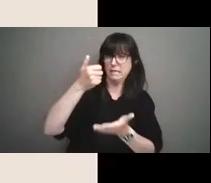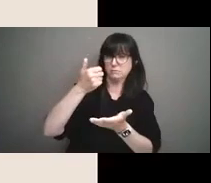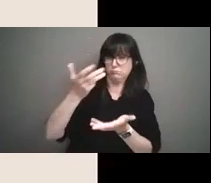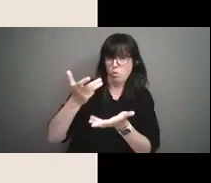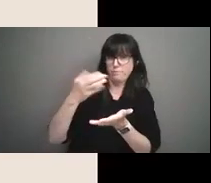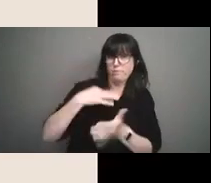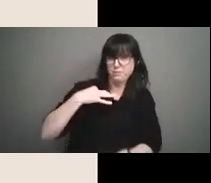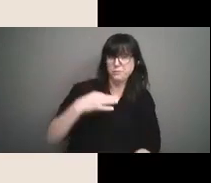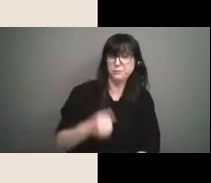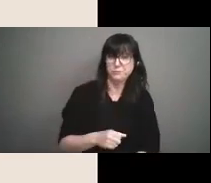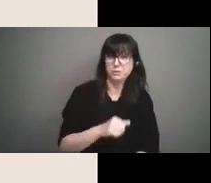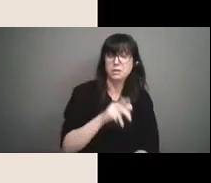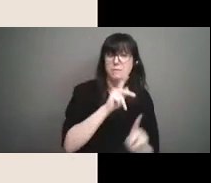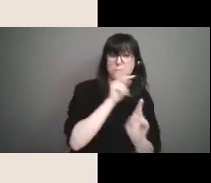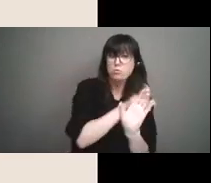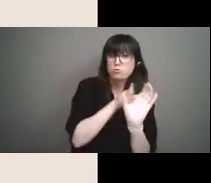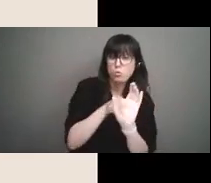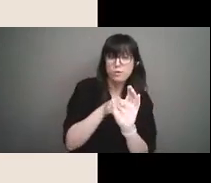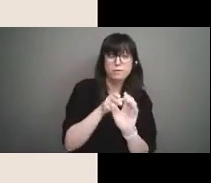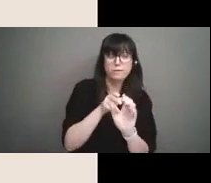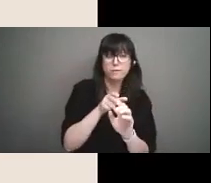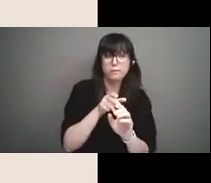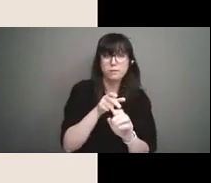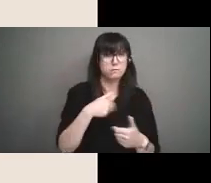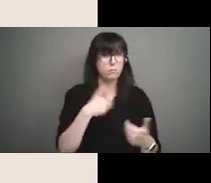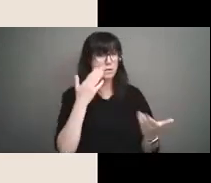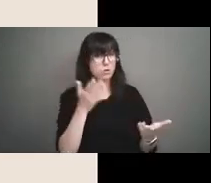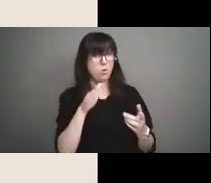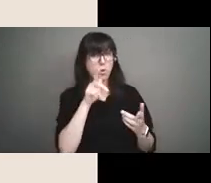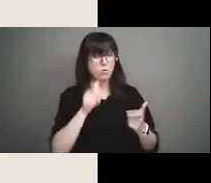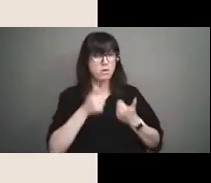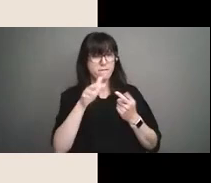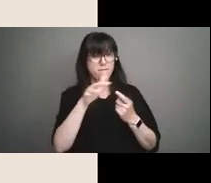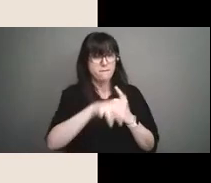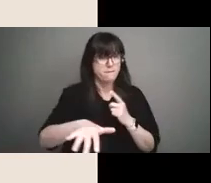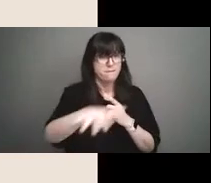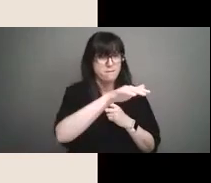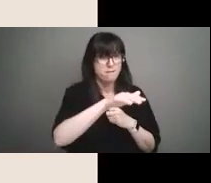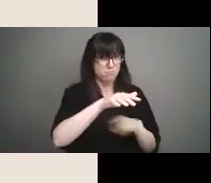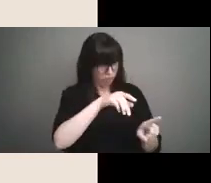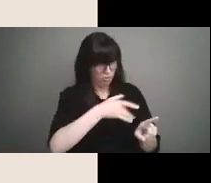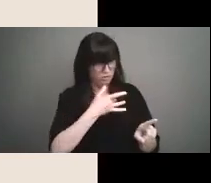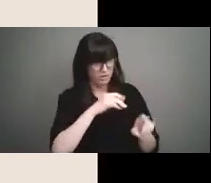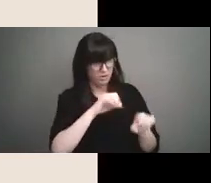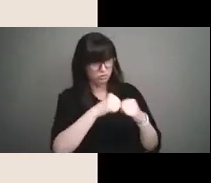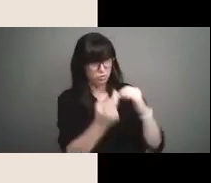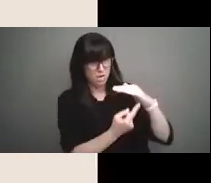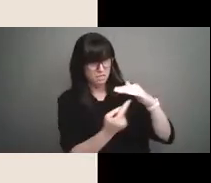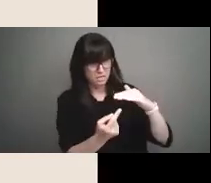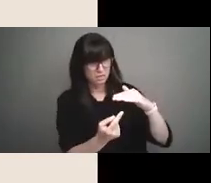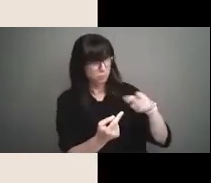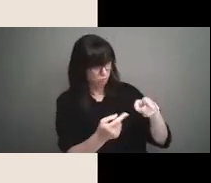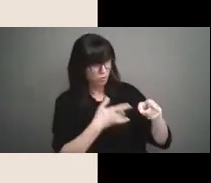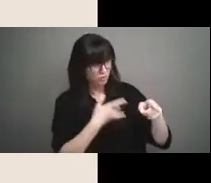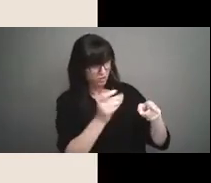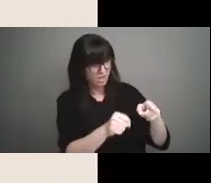calls, really, we would not have thought of, you know, knowing the community, wouldn't have thought of them as socially isolated, but that's how they self-identified, which I